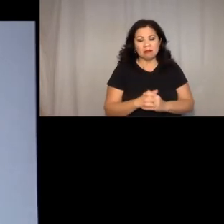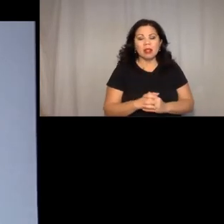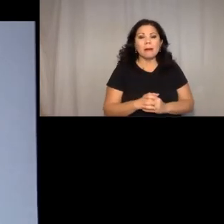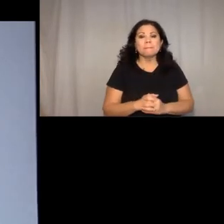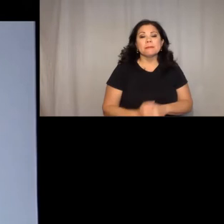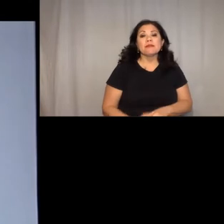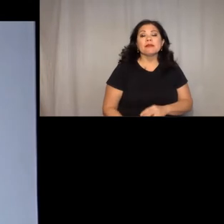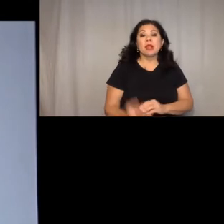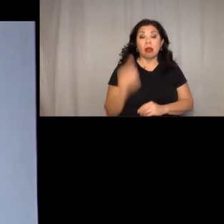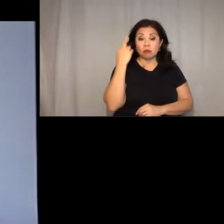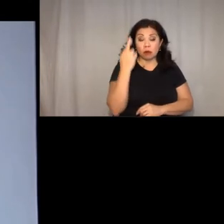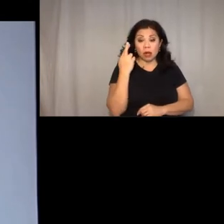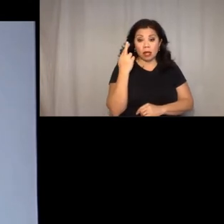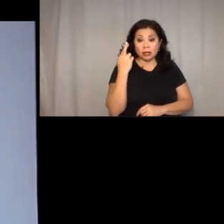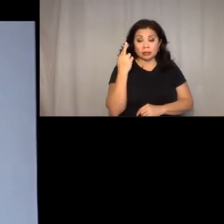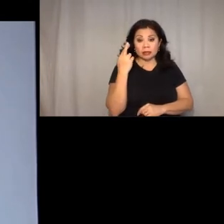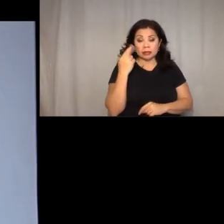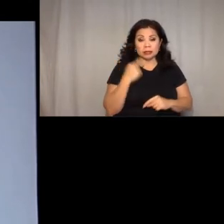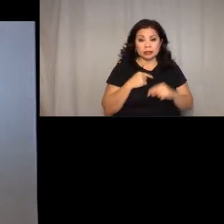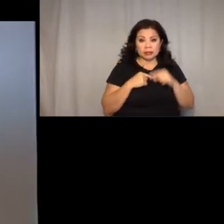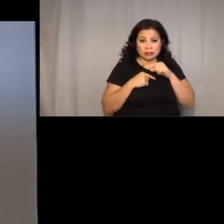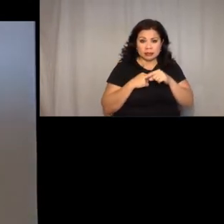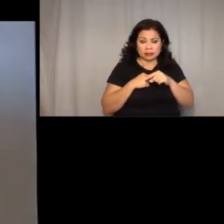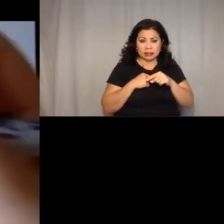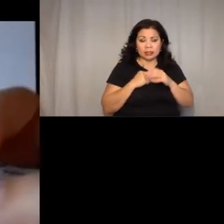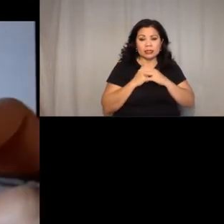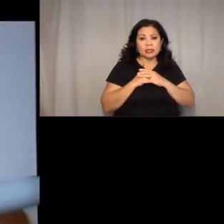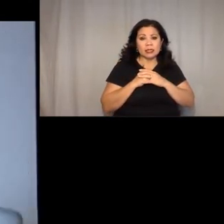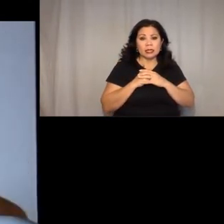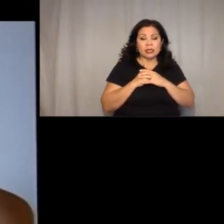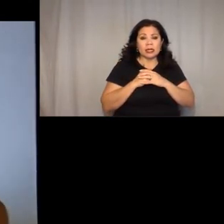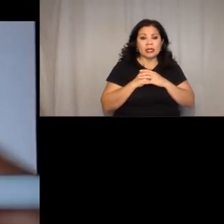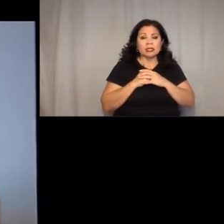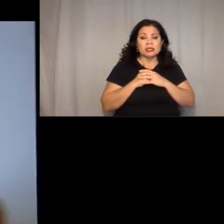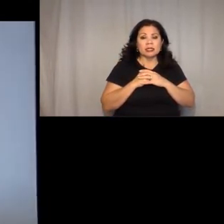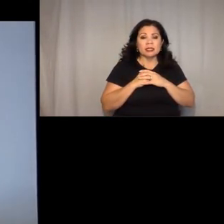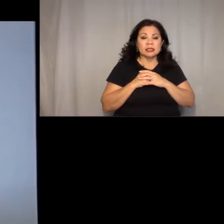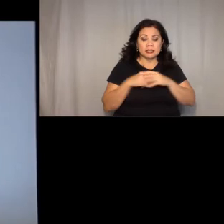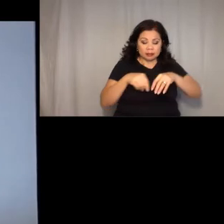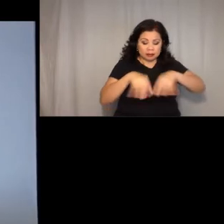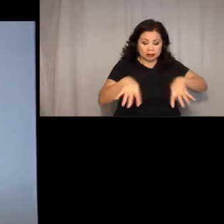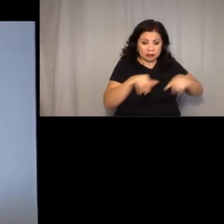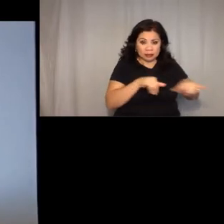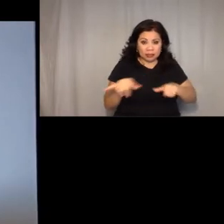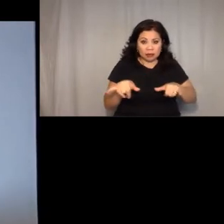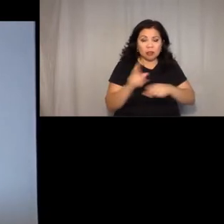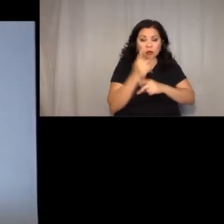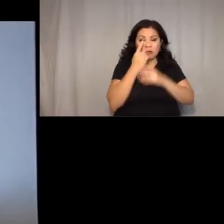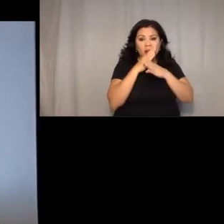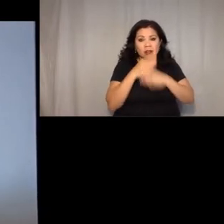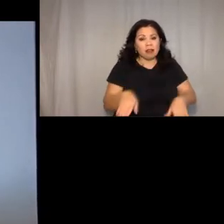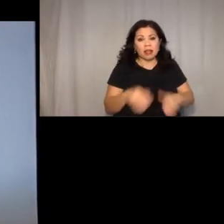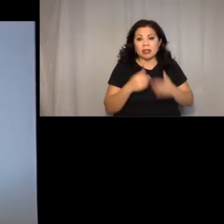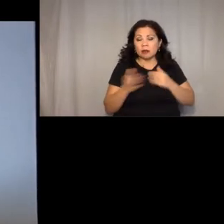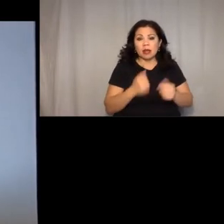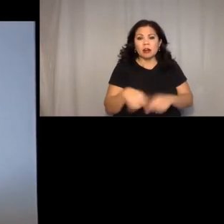if you realize right here, no matter the common factors that you multiply by, that you divide by, look, there's a 2 and a